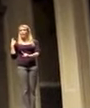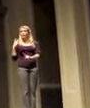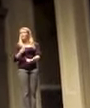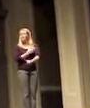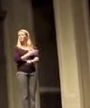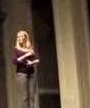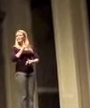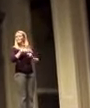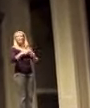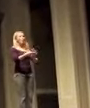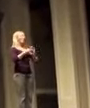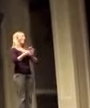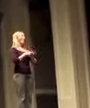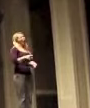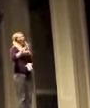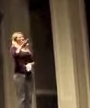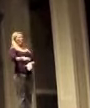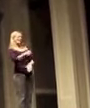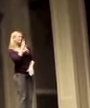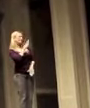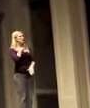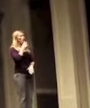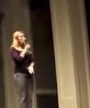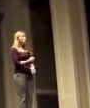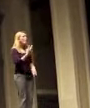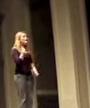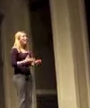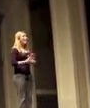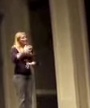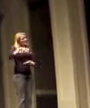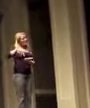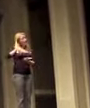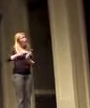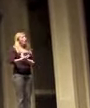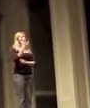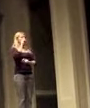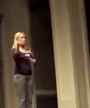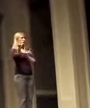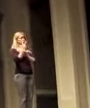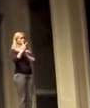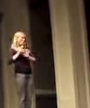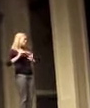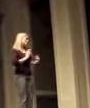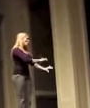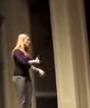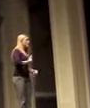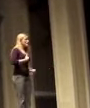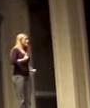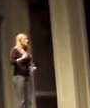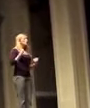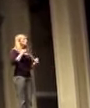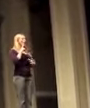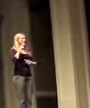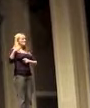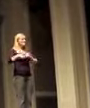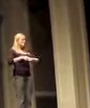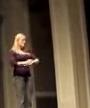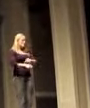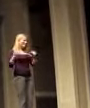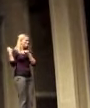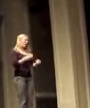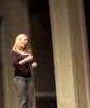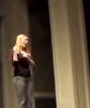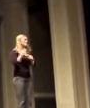classmates calling me a little bitch. When I was 12, I was leaving the skate park when three boys approached me, pushed me over, tried to pry the skateboard out of my hands while